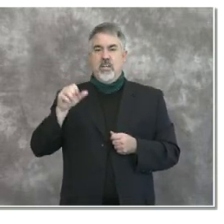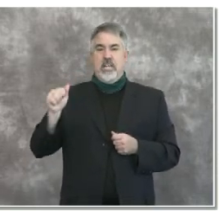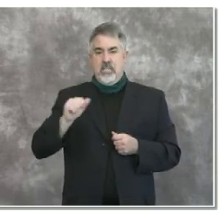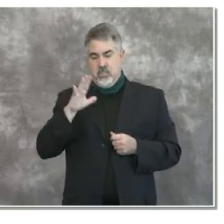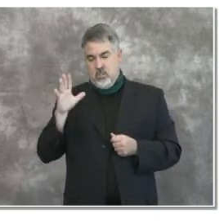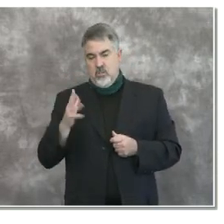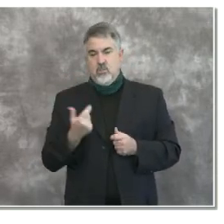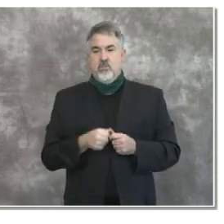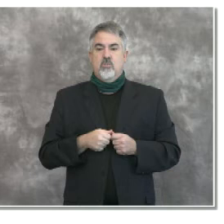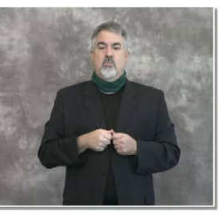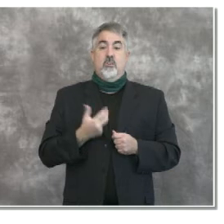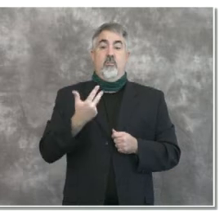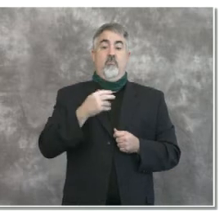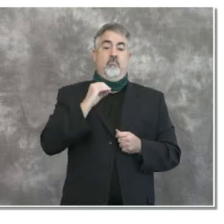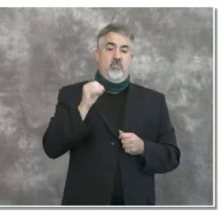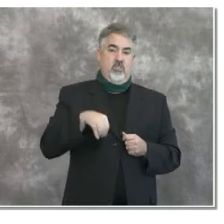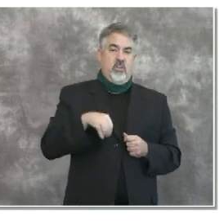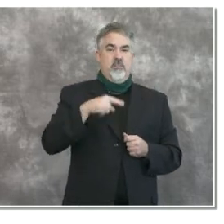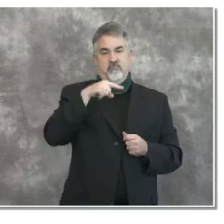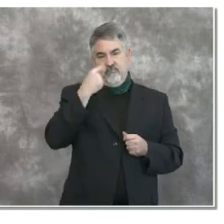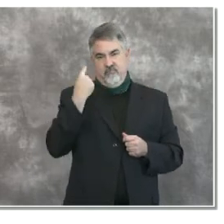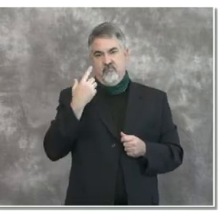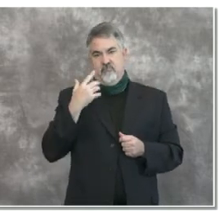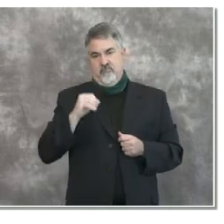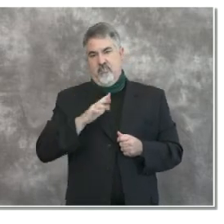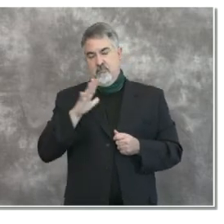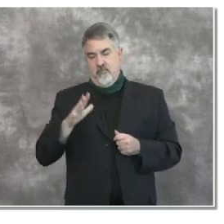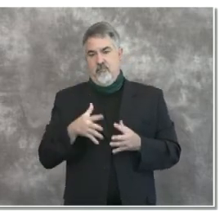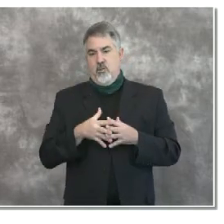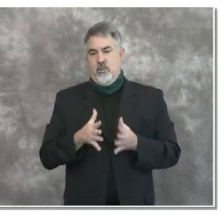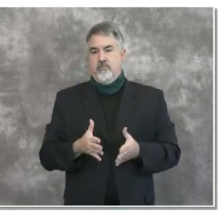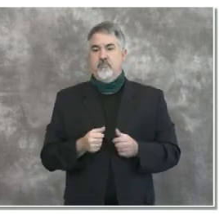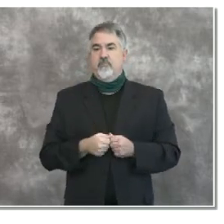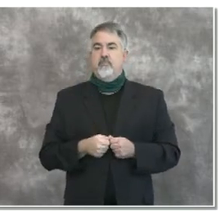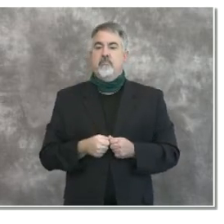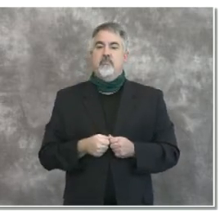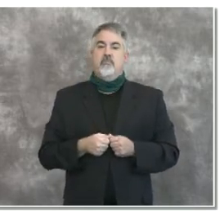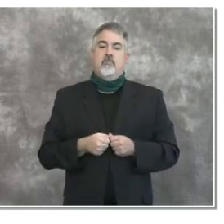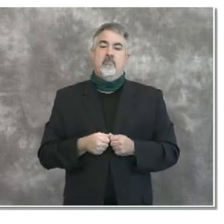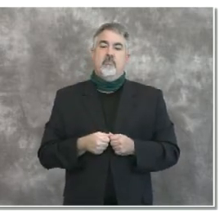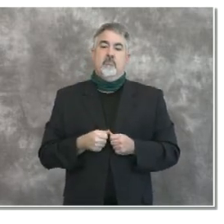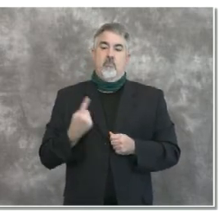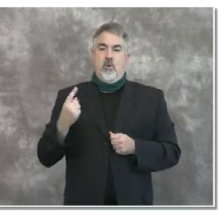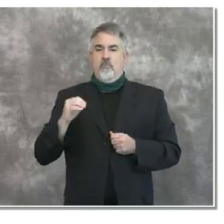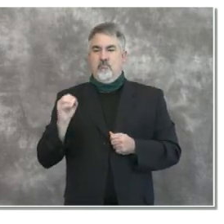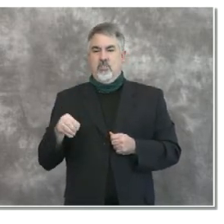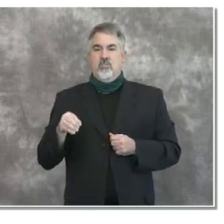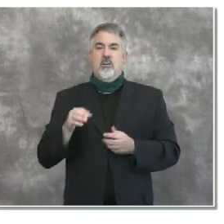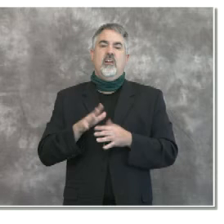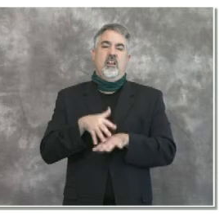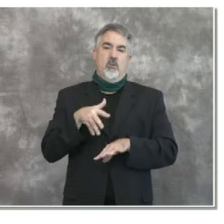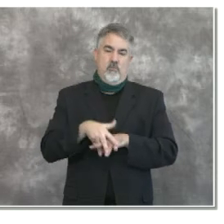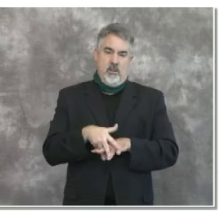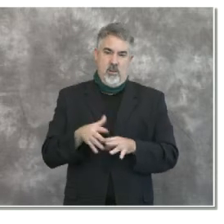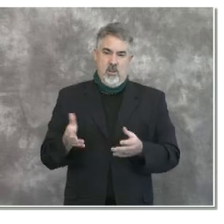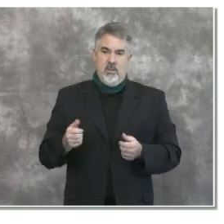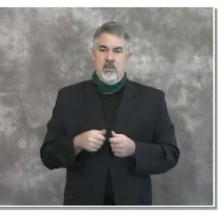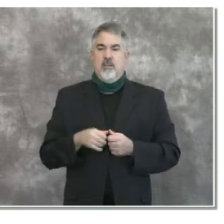or African American, 1 each for Native Americans, Pacific Islanders,